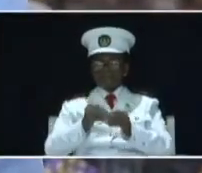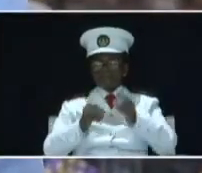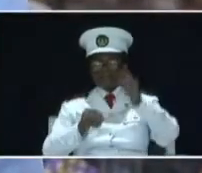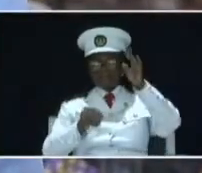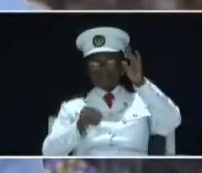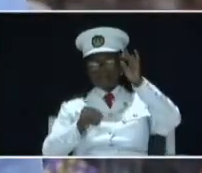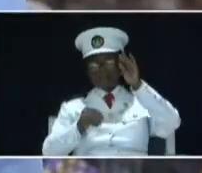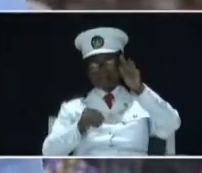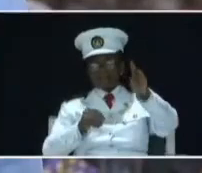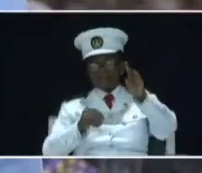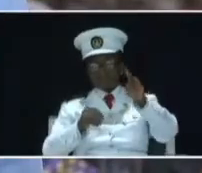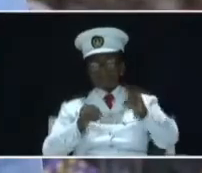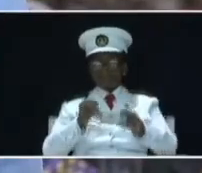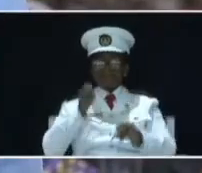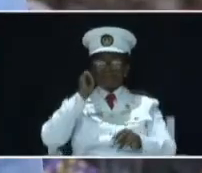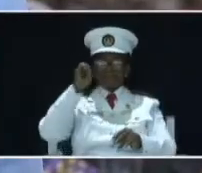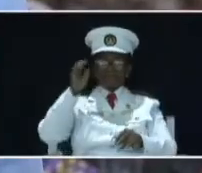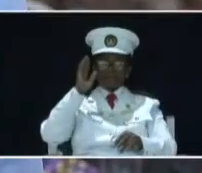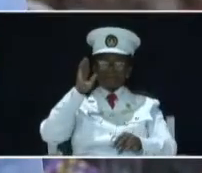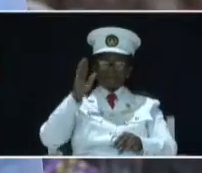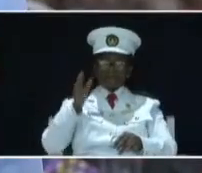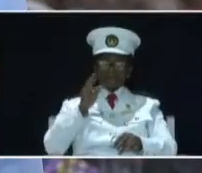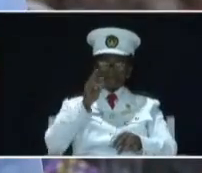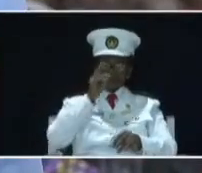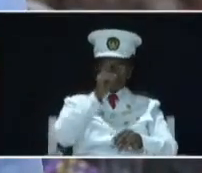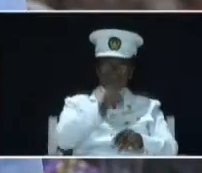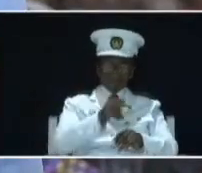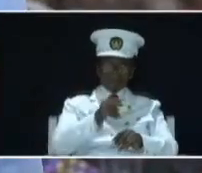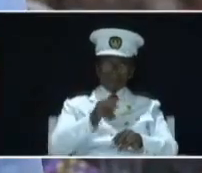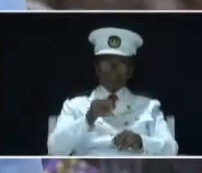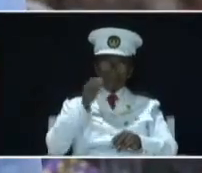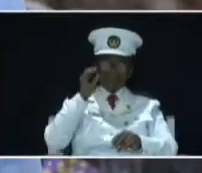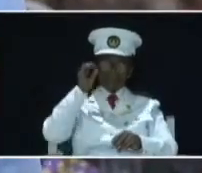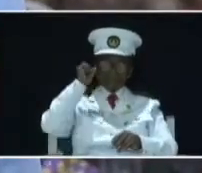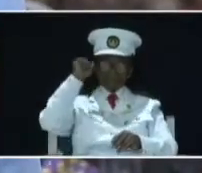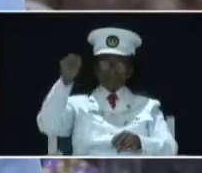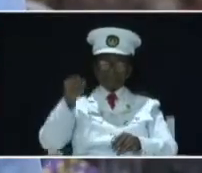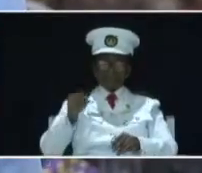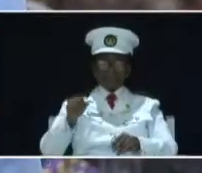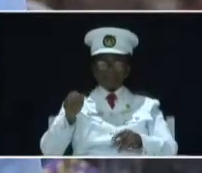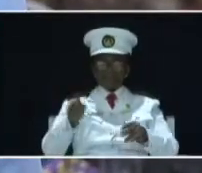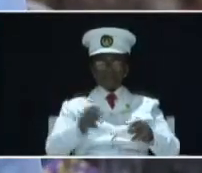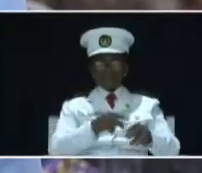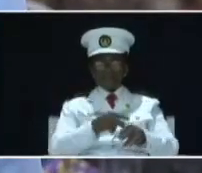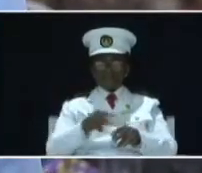He will honor his partners.